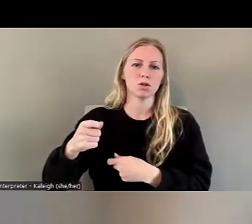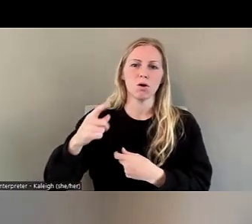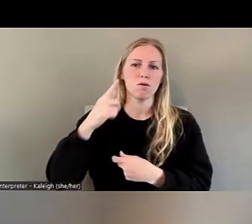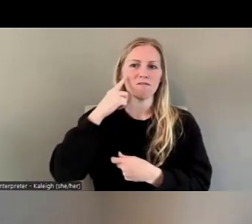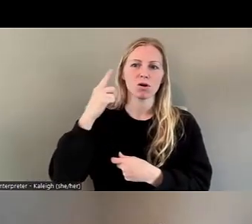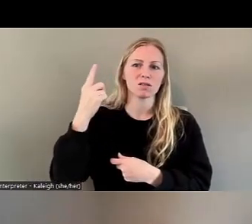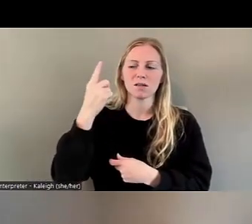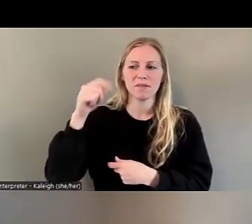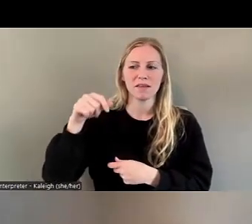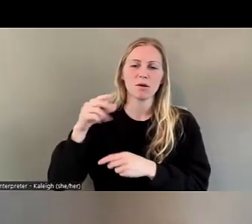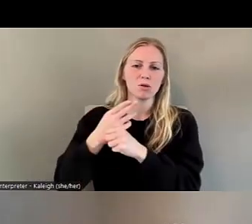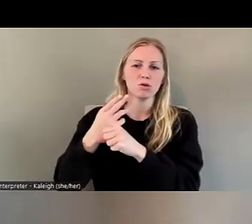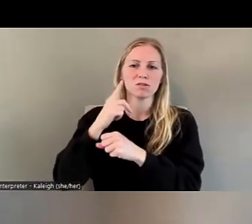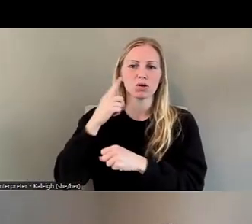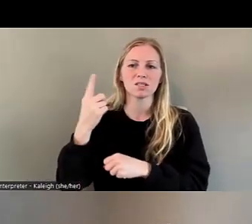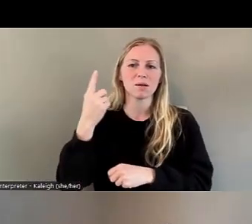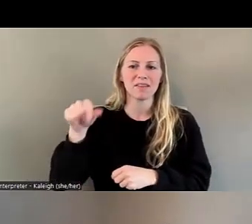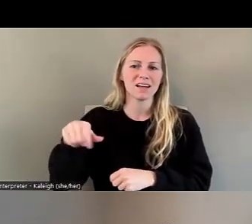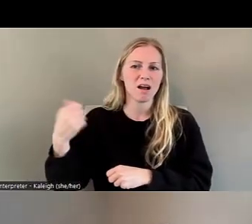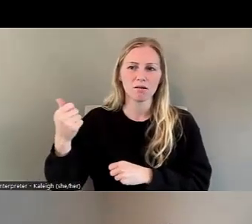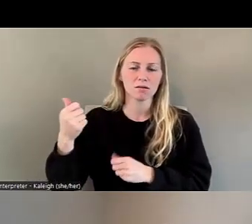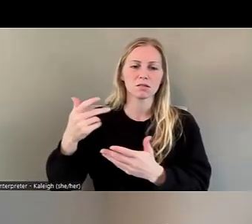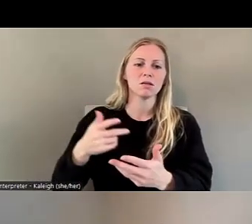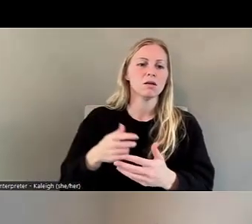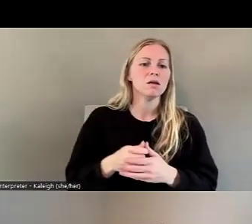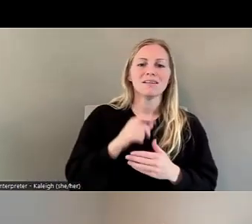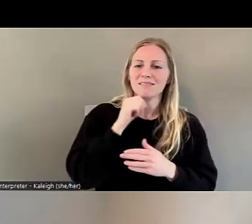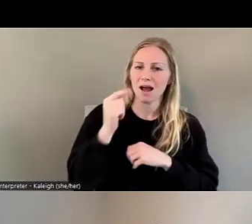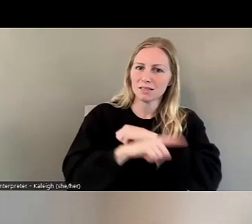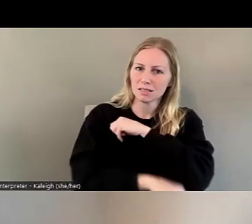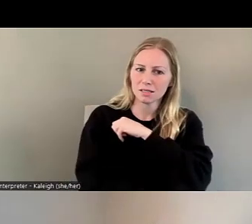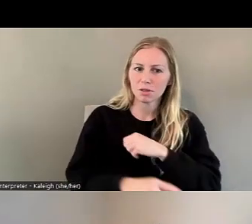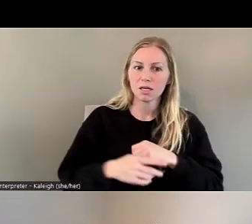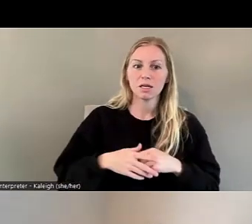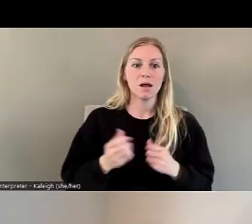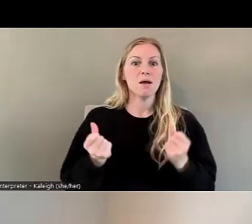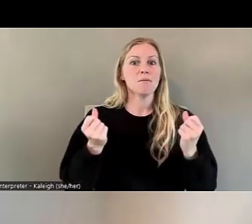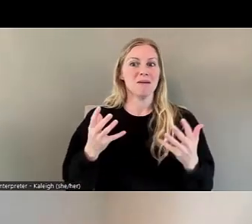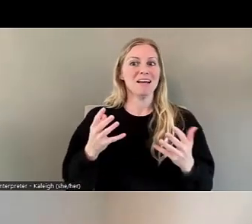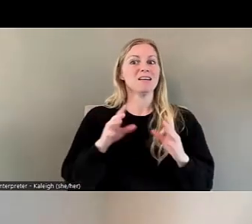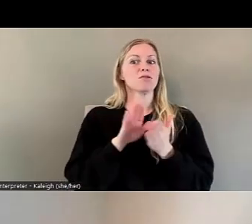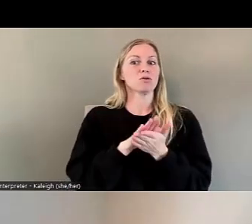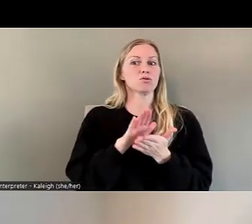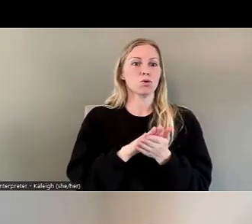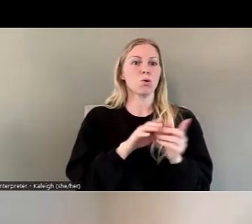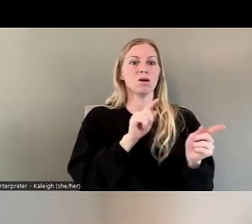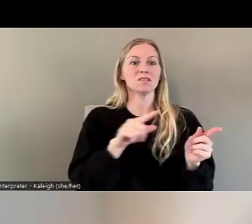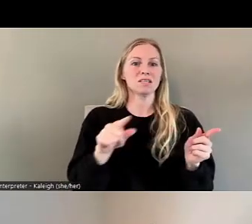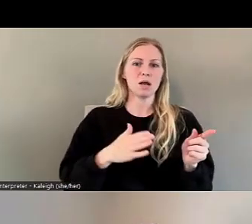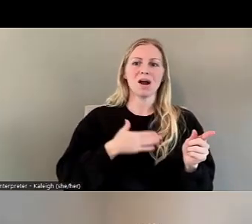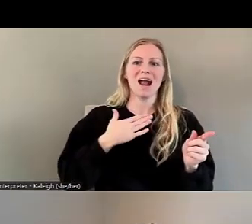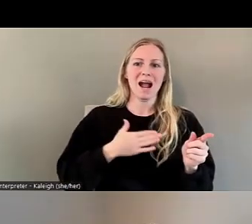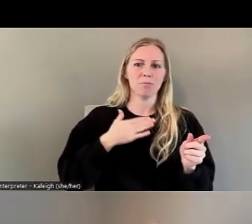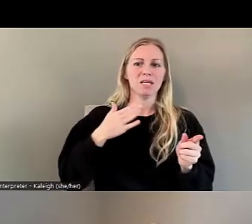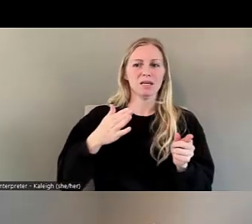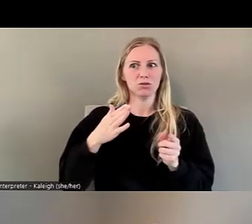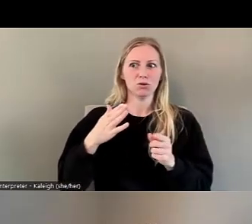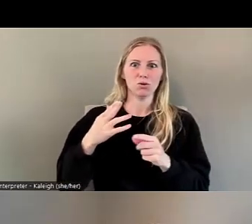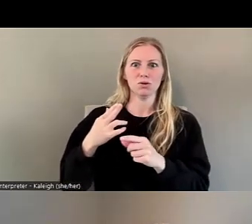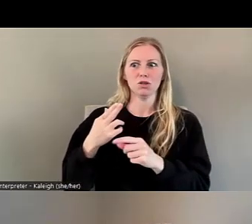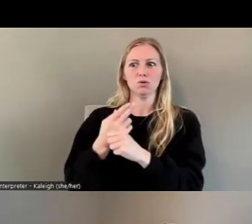discipline. We've since found that many buildings were actually glad to get the reclaimed space for storage or even offices.